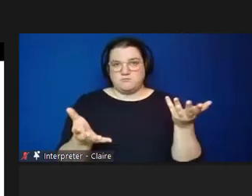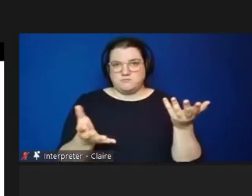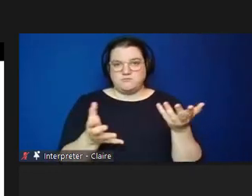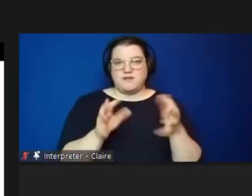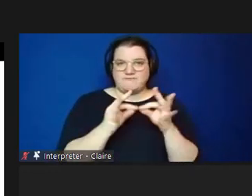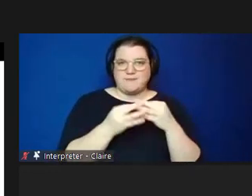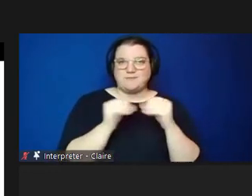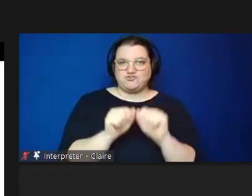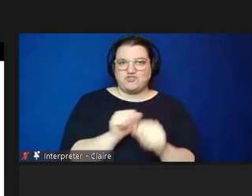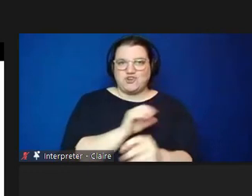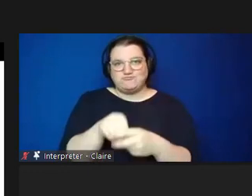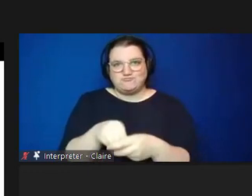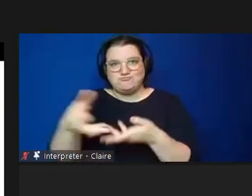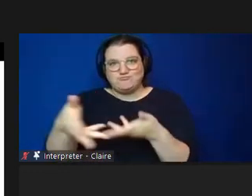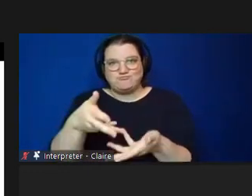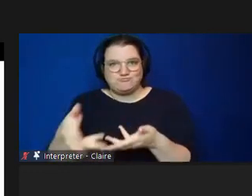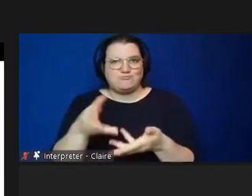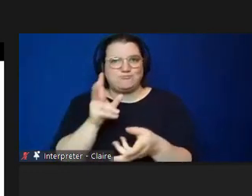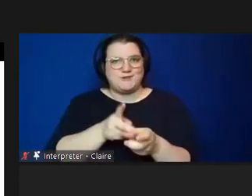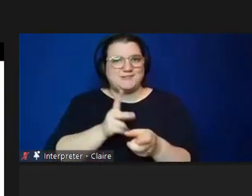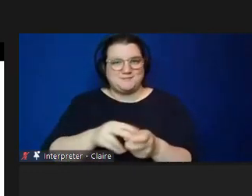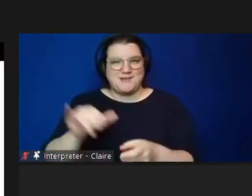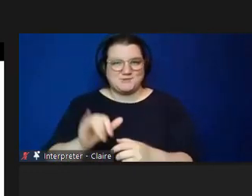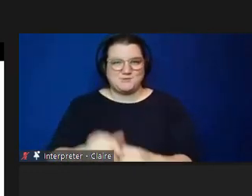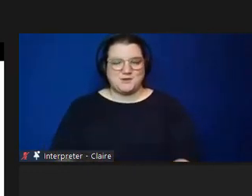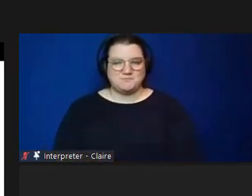and participate as well.